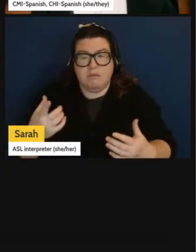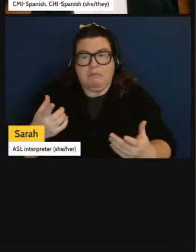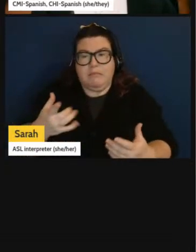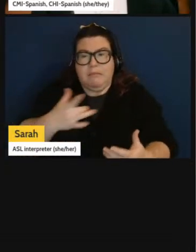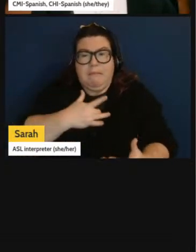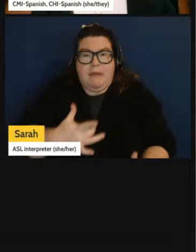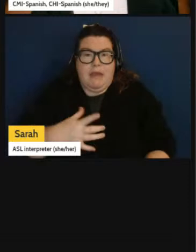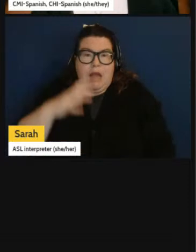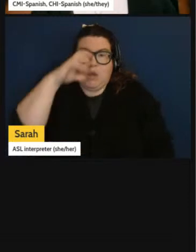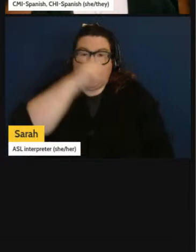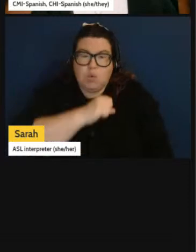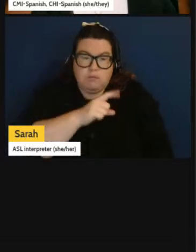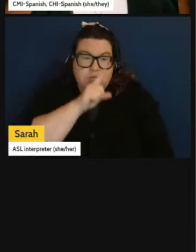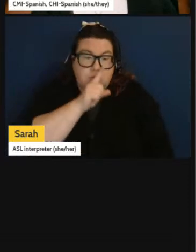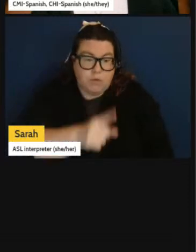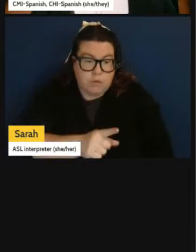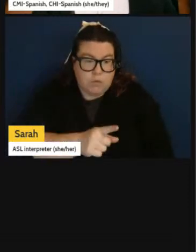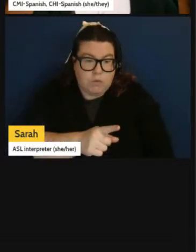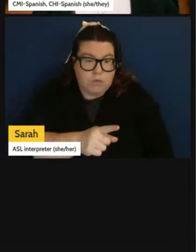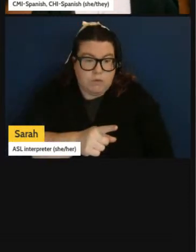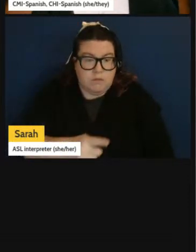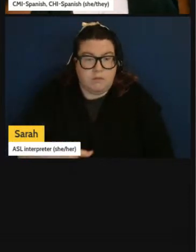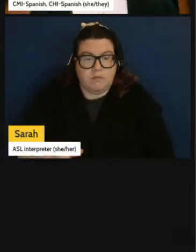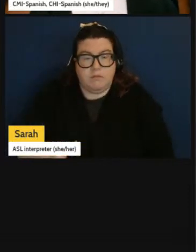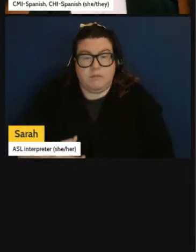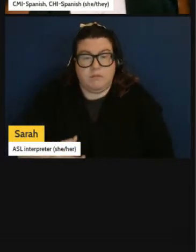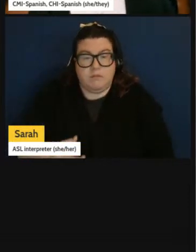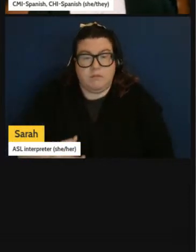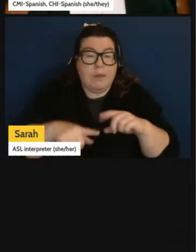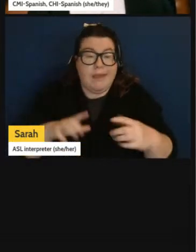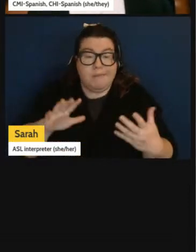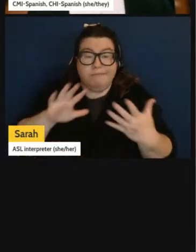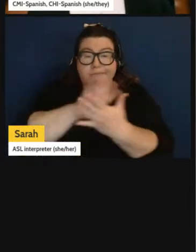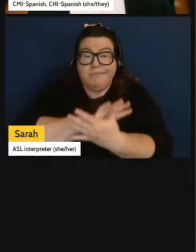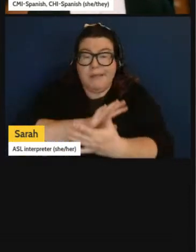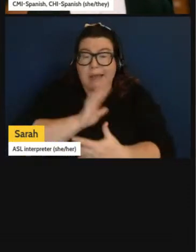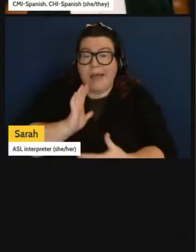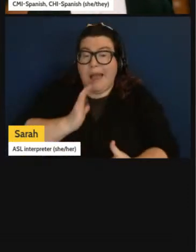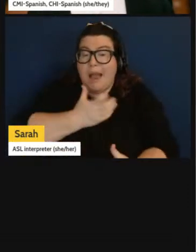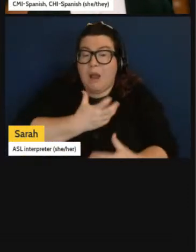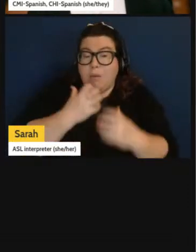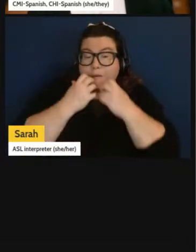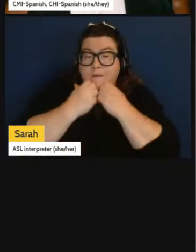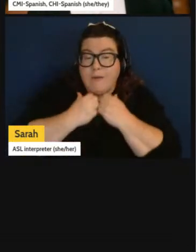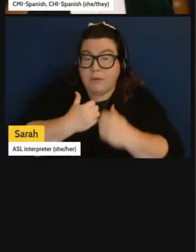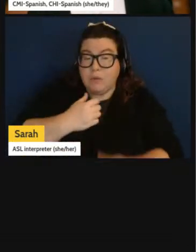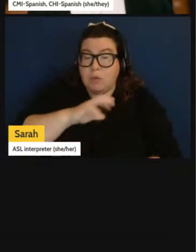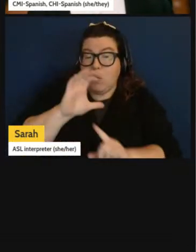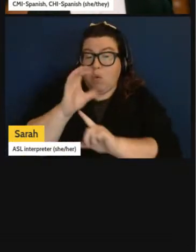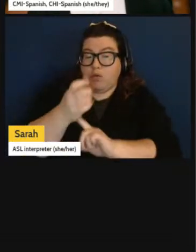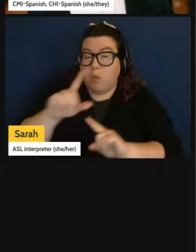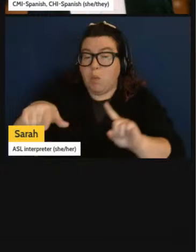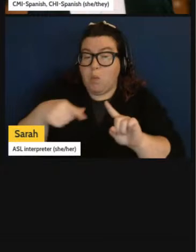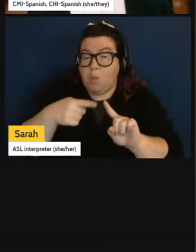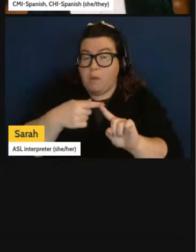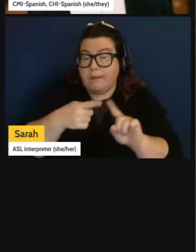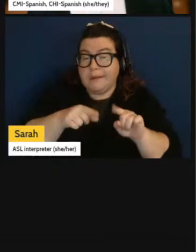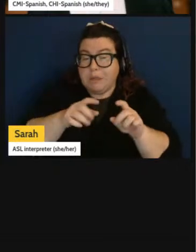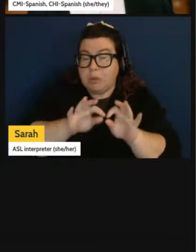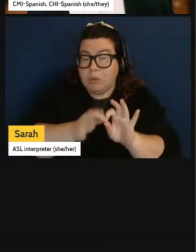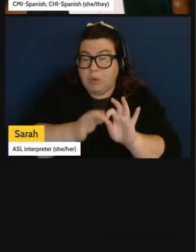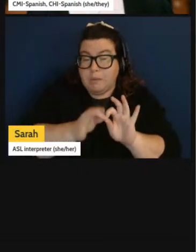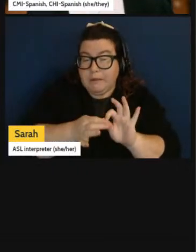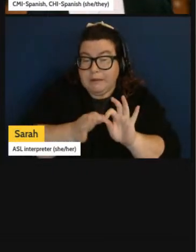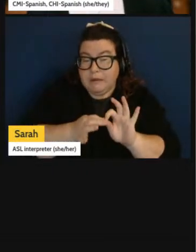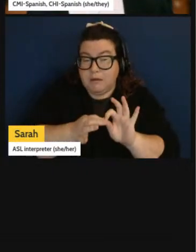to be true. We also can't impose our own cultural values on what we're interpreting. Otherwise,